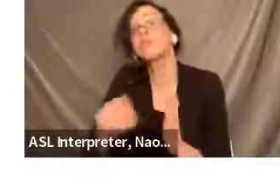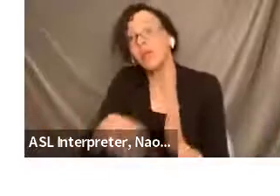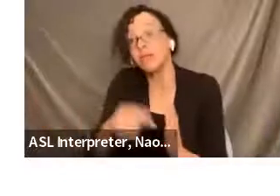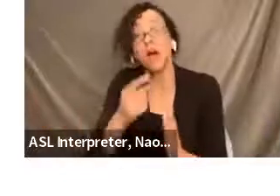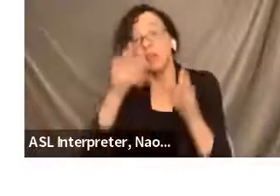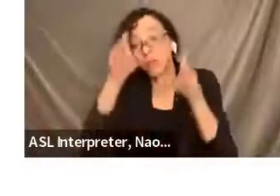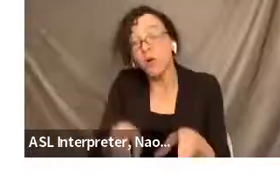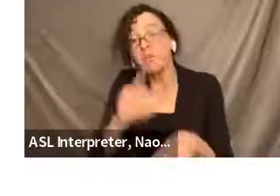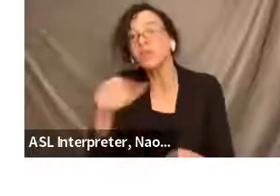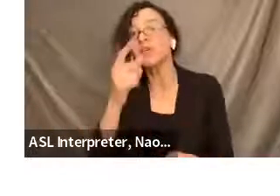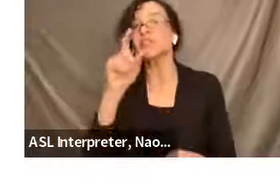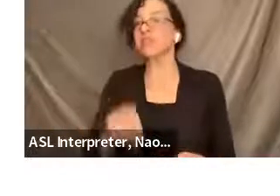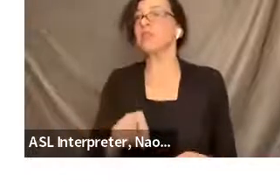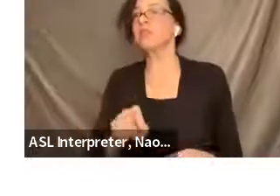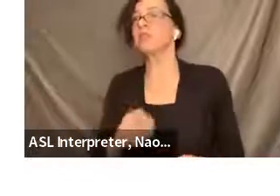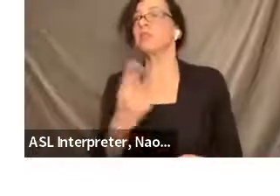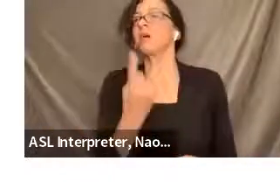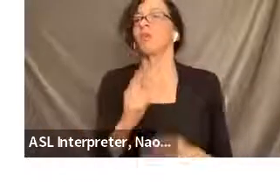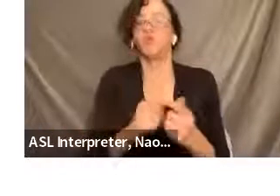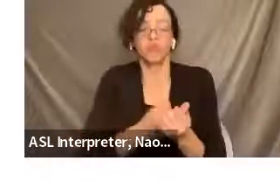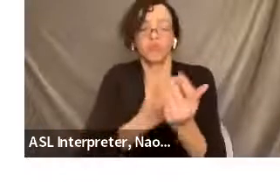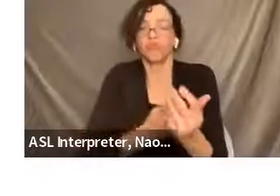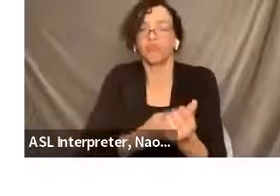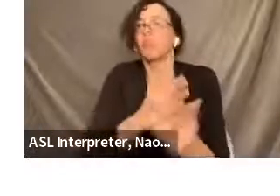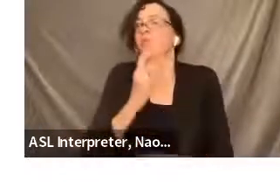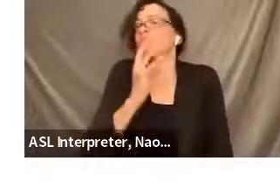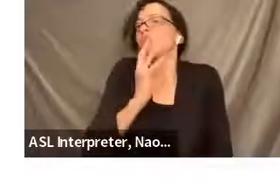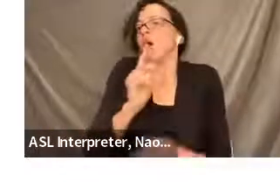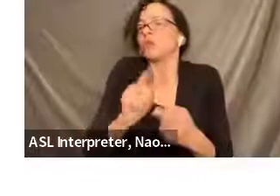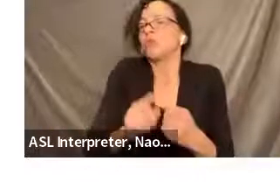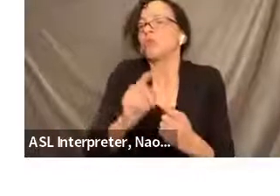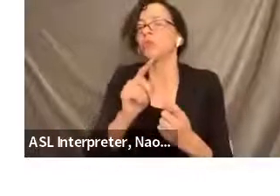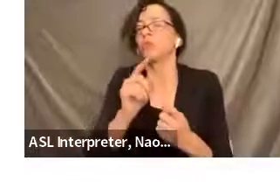talk to after being triggered by a life event. And